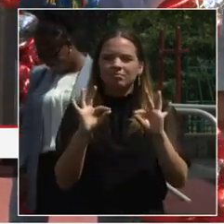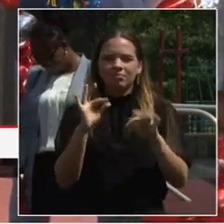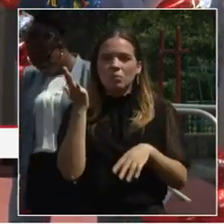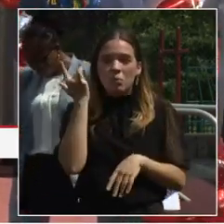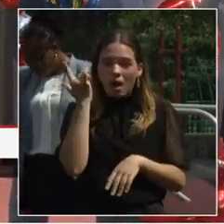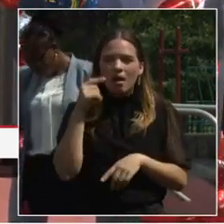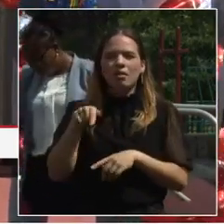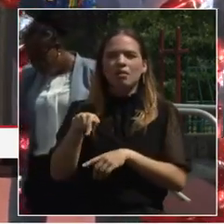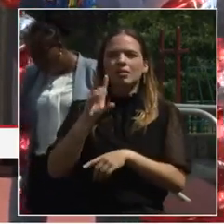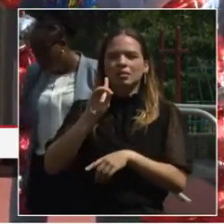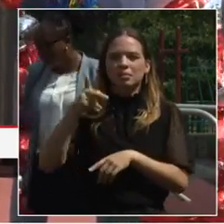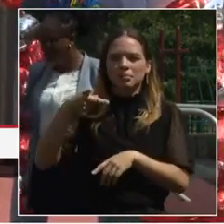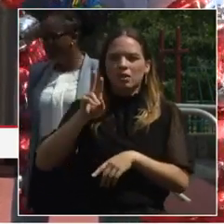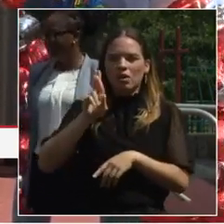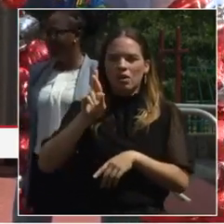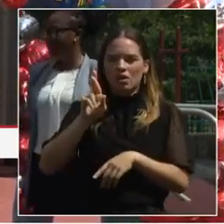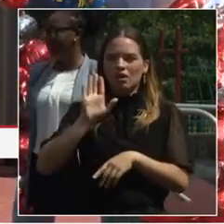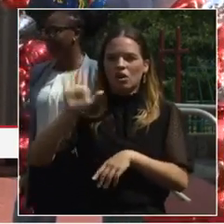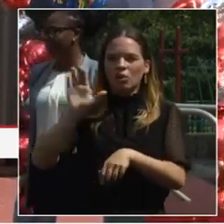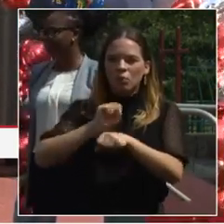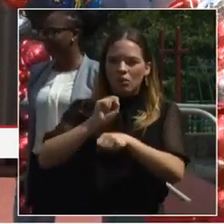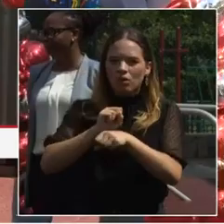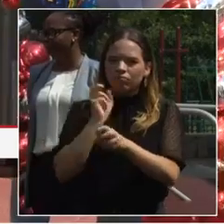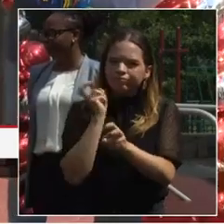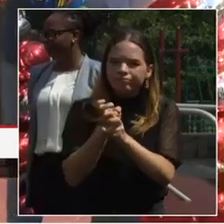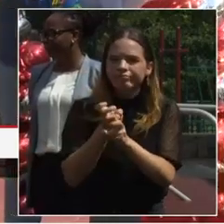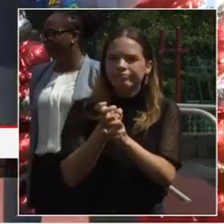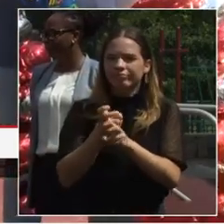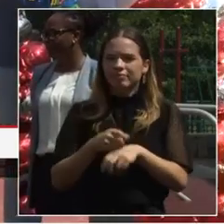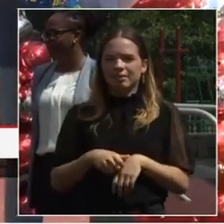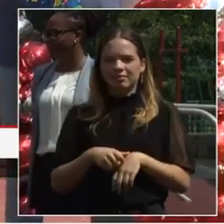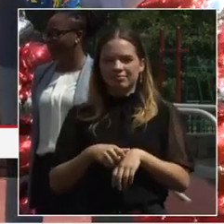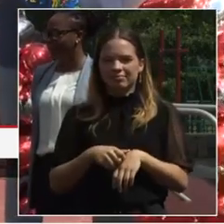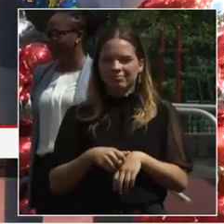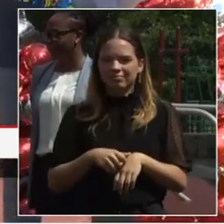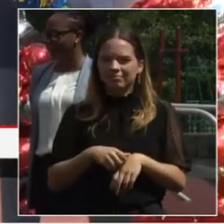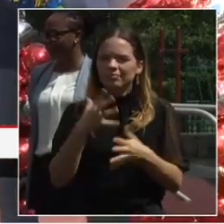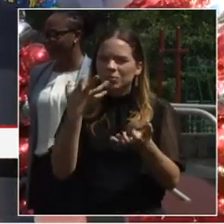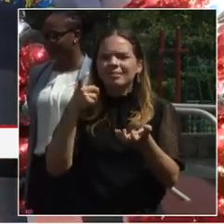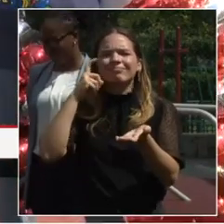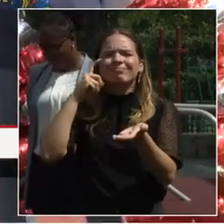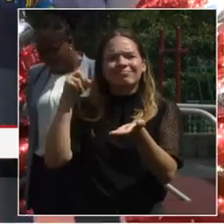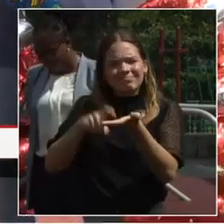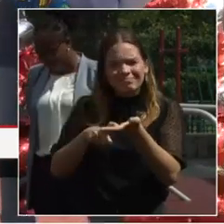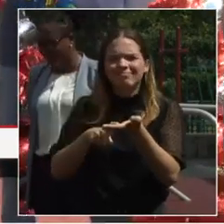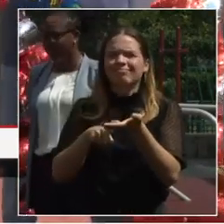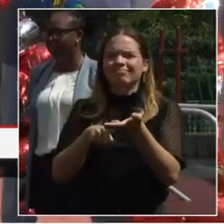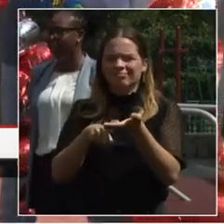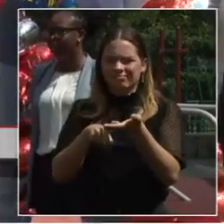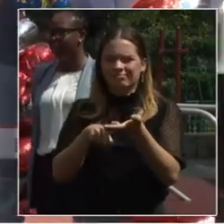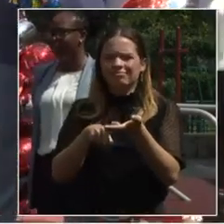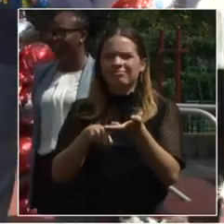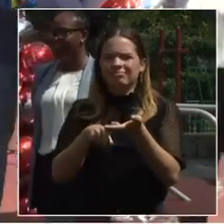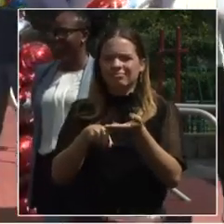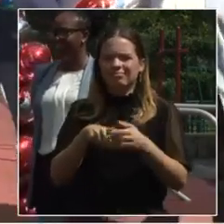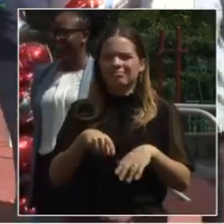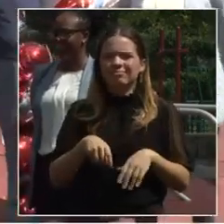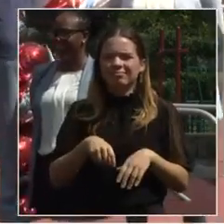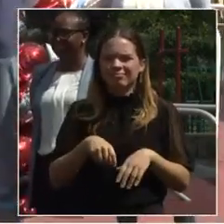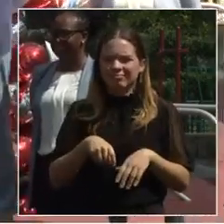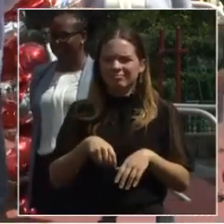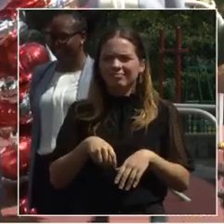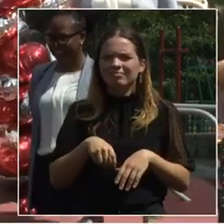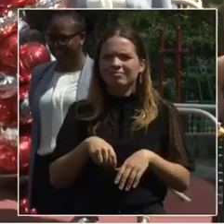that they put in. I also want to recognize my colleague and friend, Ward 4 Councilwoman Janice Lewis-George, who it's not